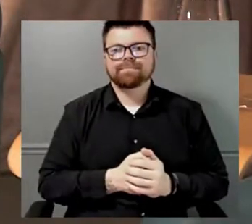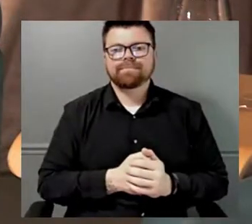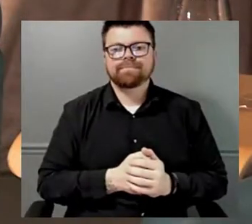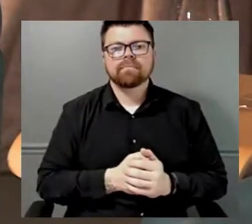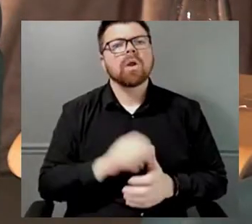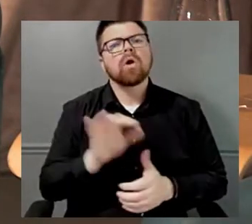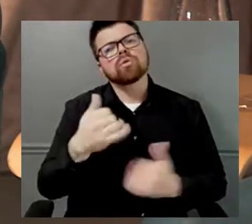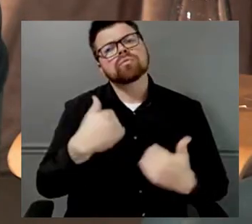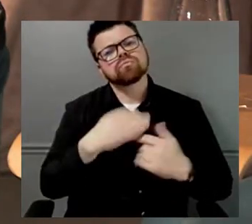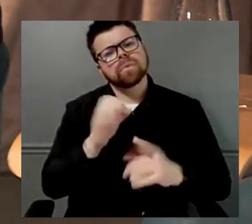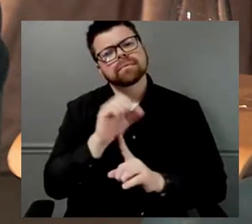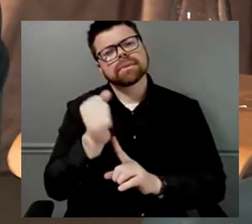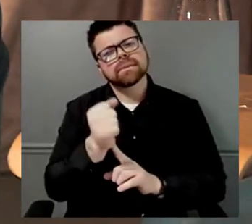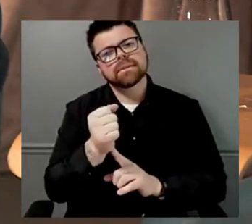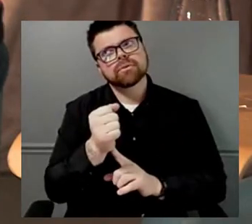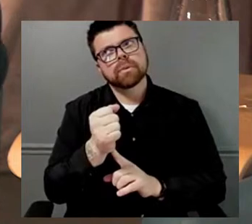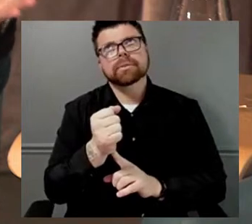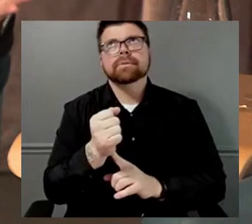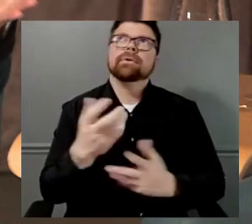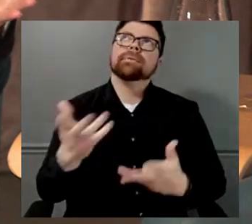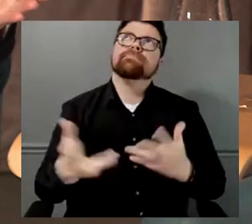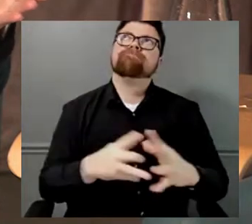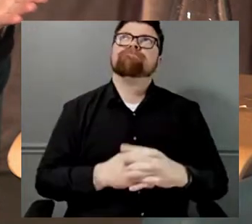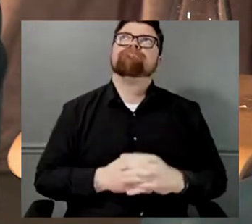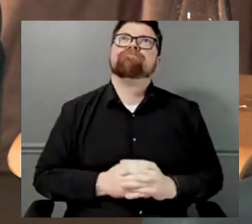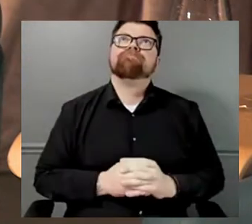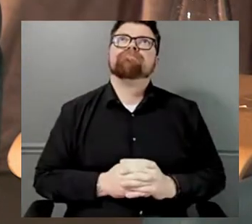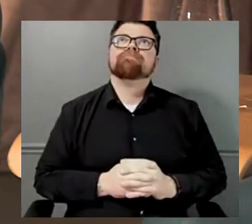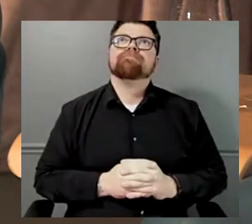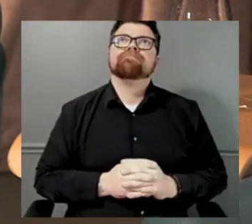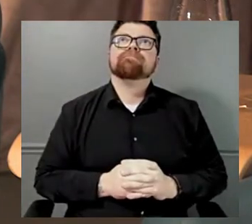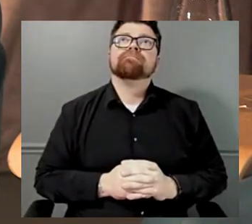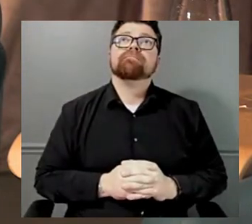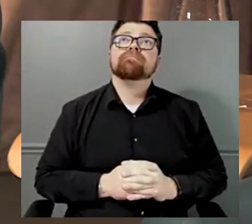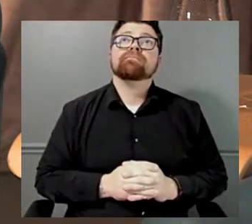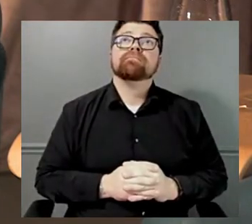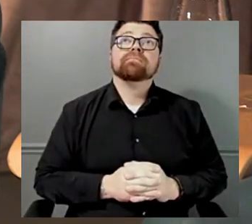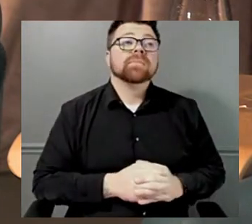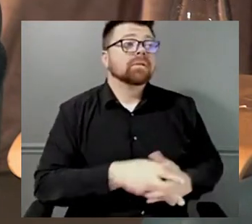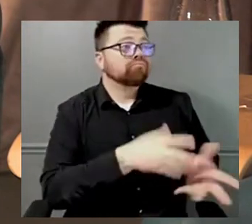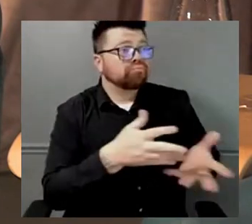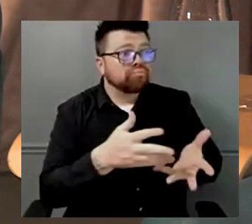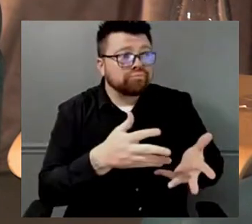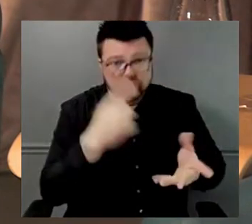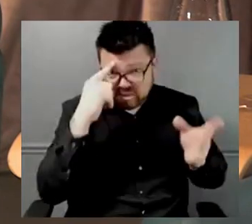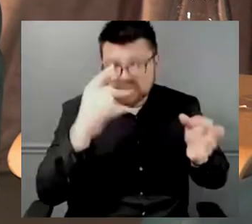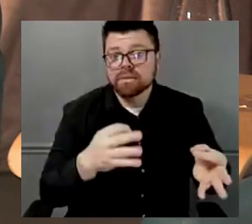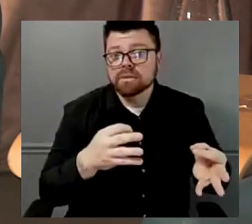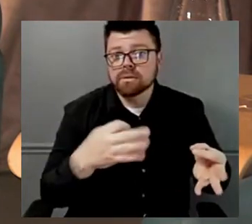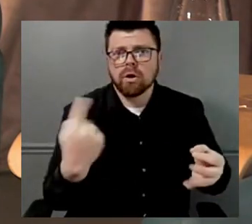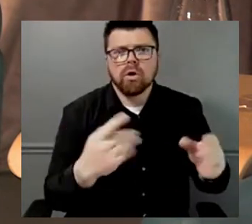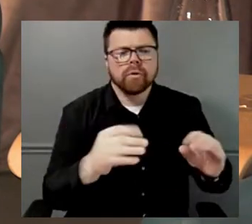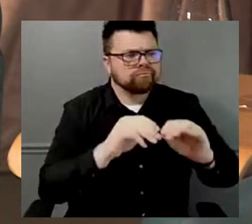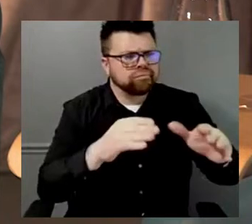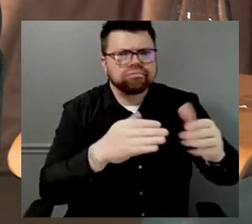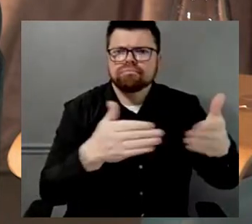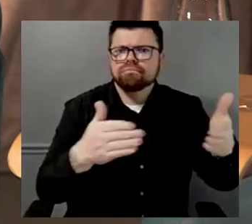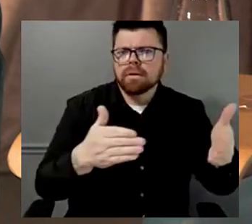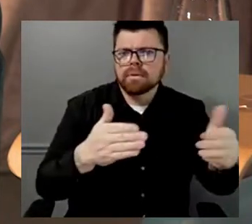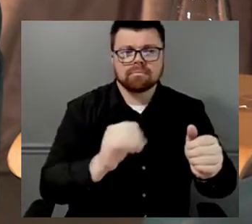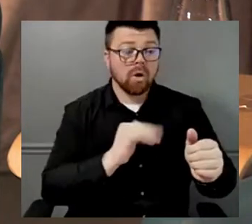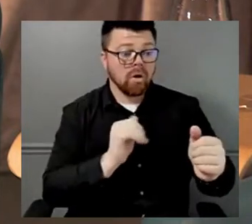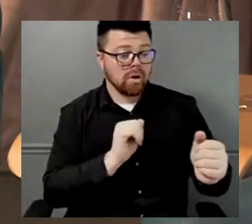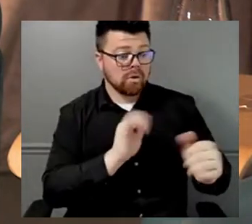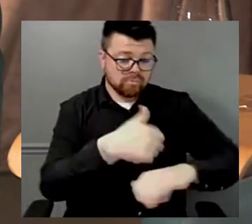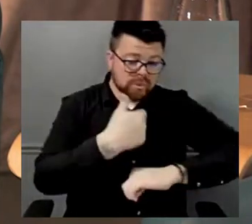situation where our decisions are always public. Yes. We write our decisions and